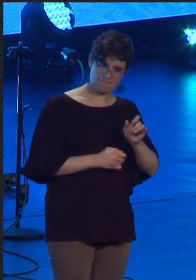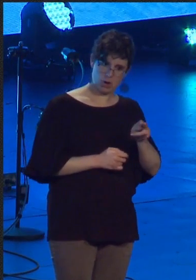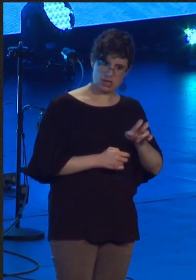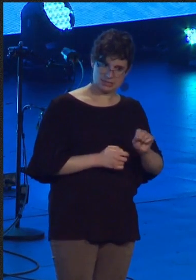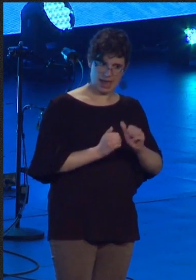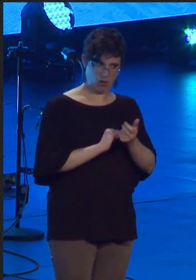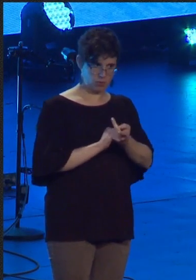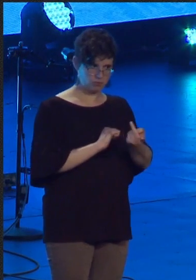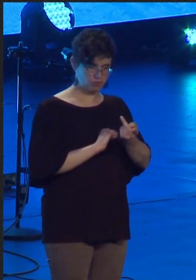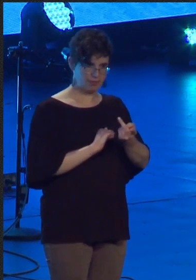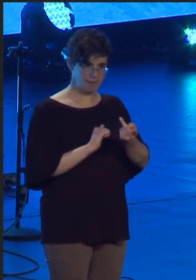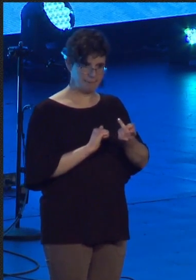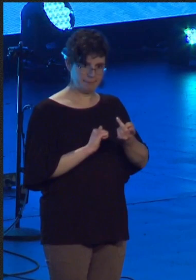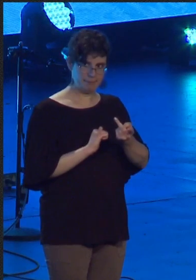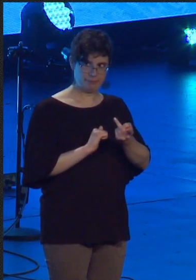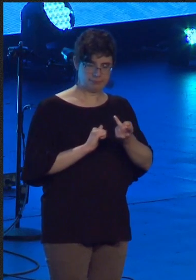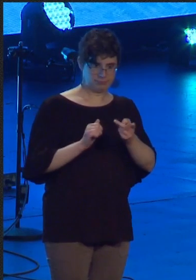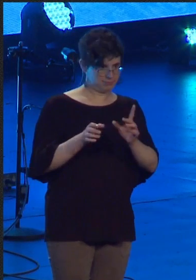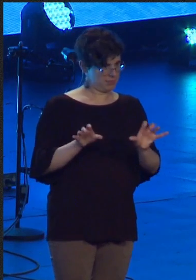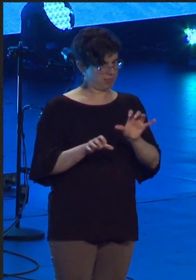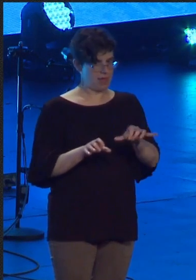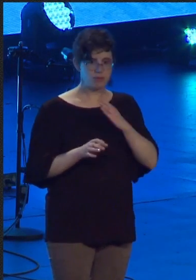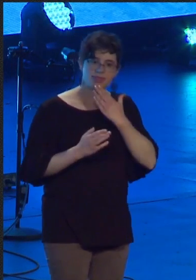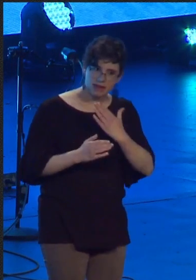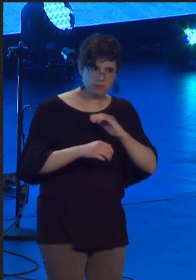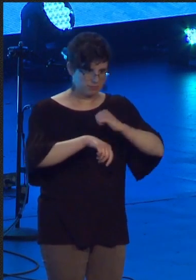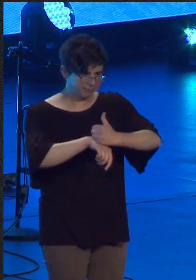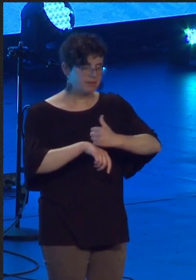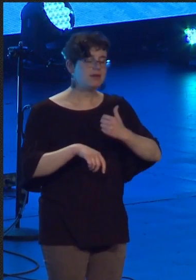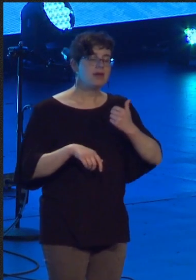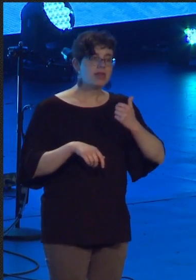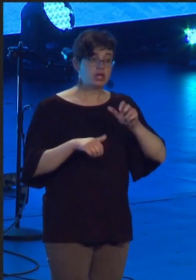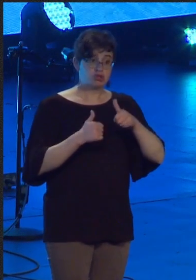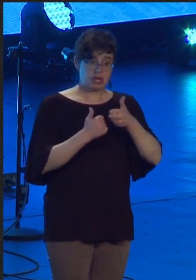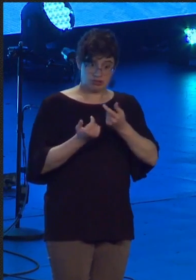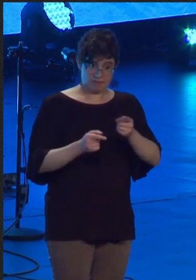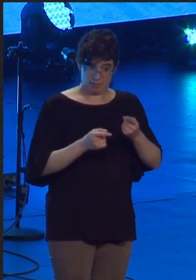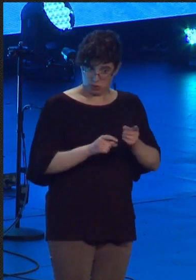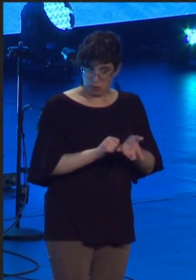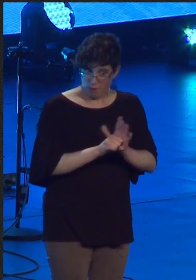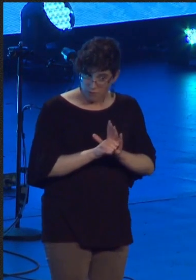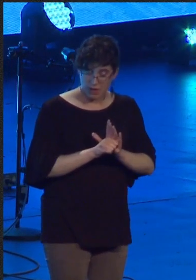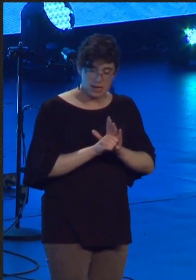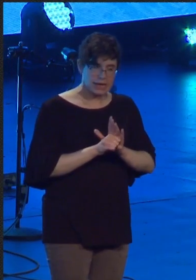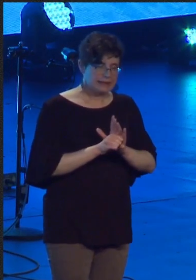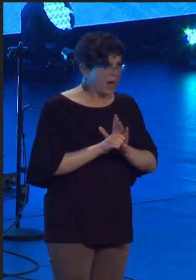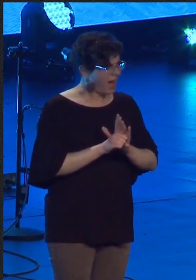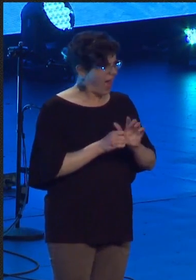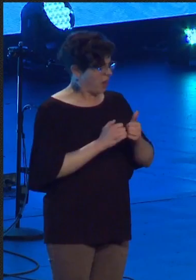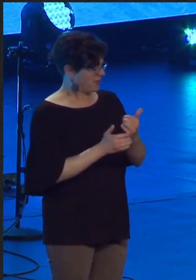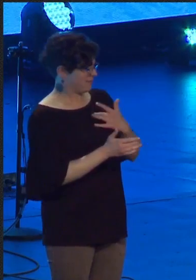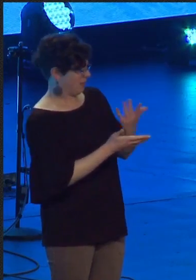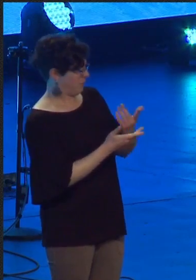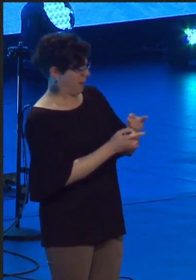set up, but you're standing on their shoulders, but we're so grateful for you and the challenges of coming in during COVID, and what was that like for